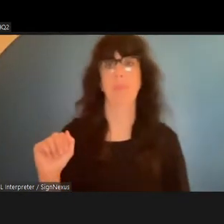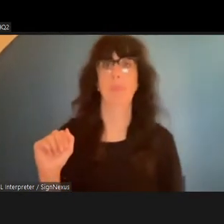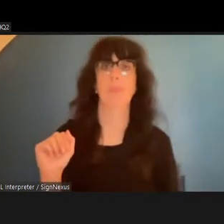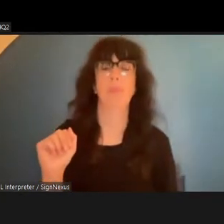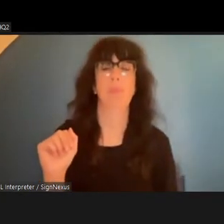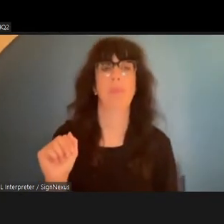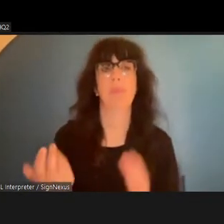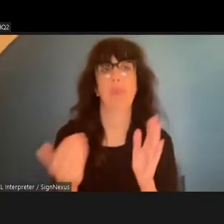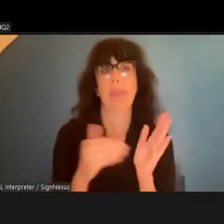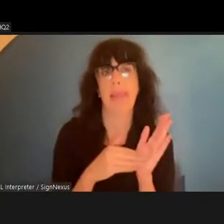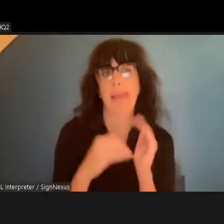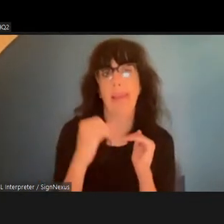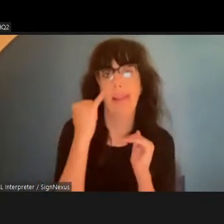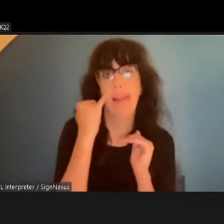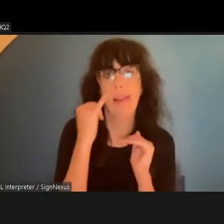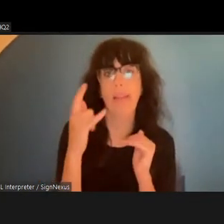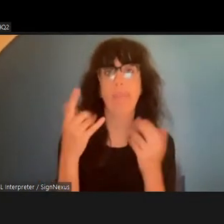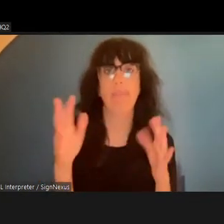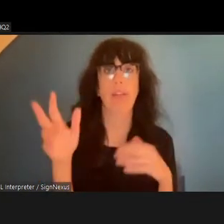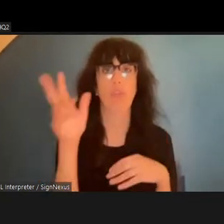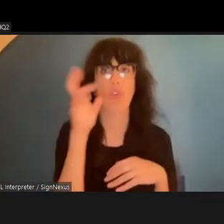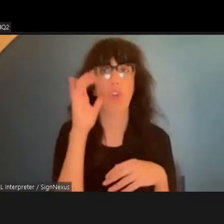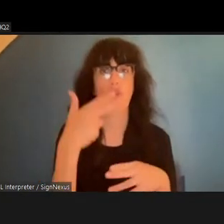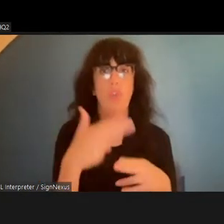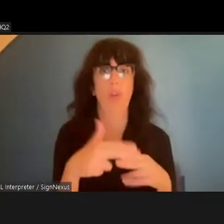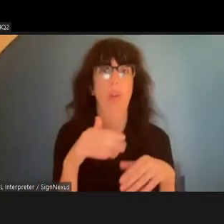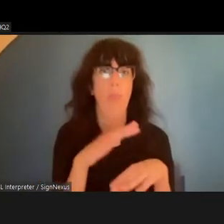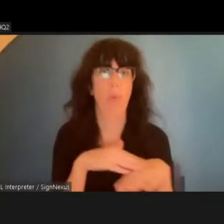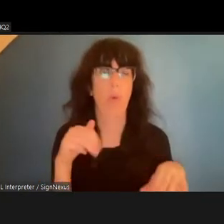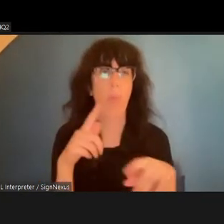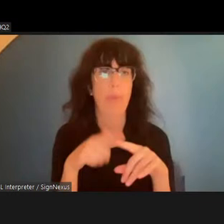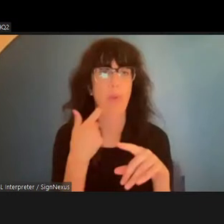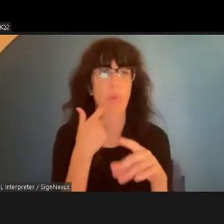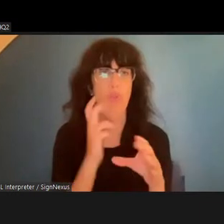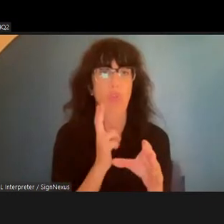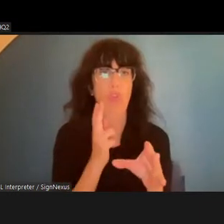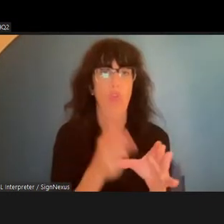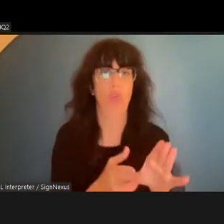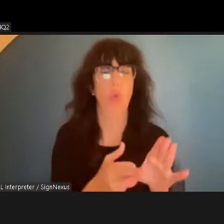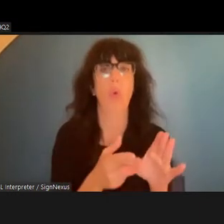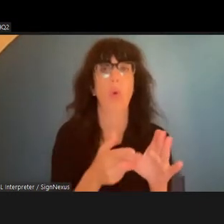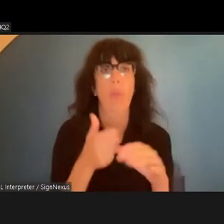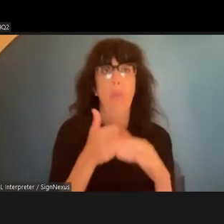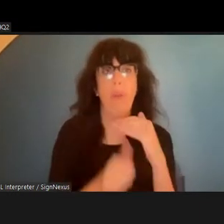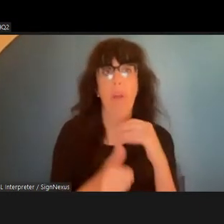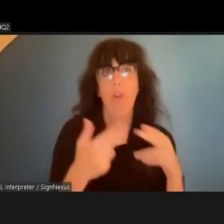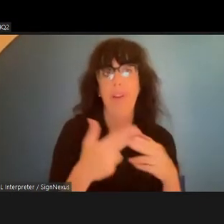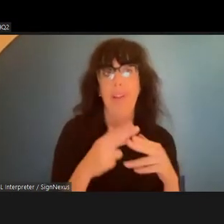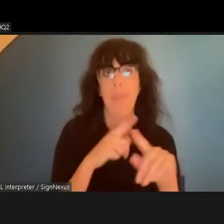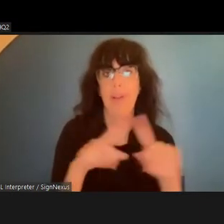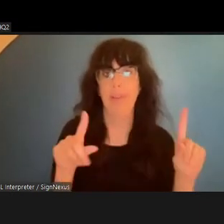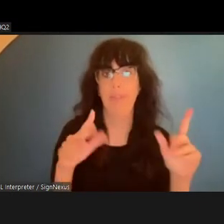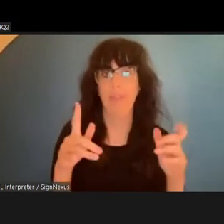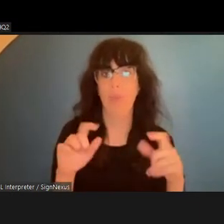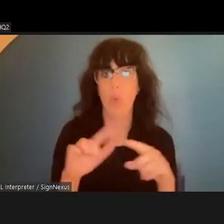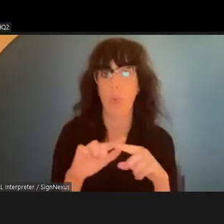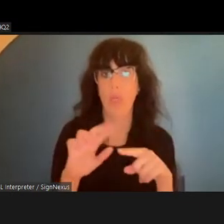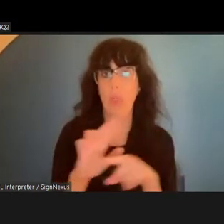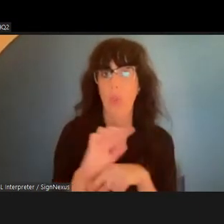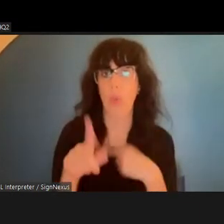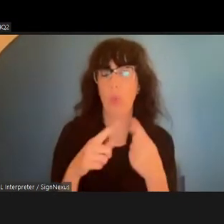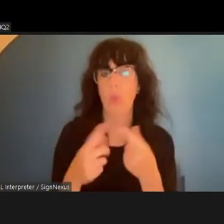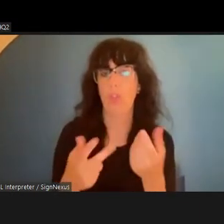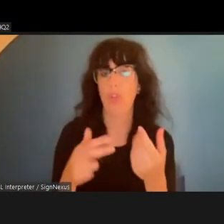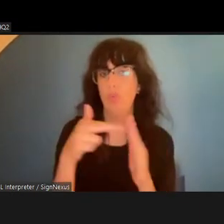again if you have heard your name called but you've joined the zoom under a name that is different from the one you used when you signed up to